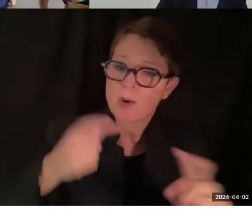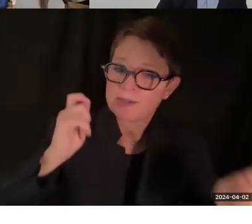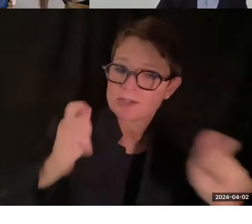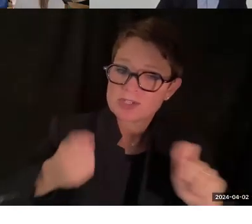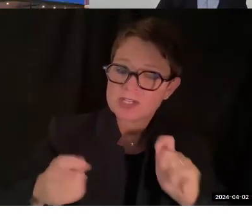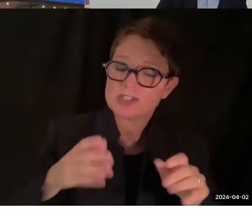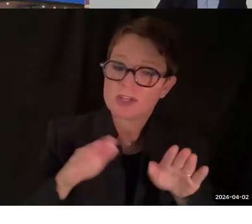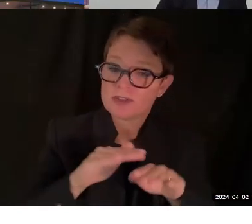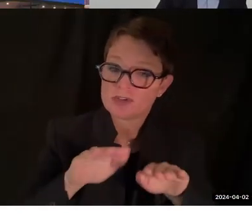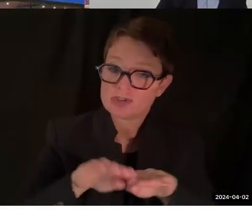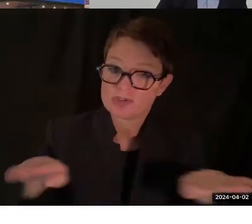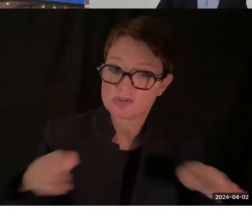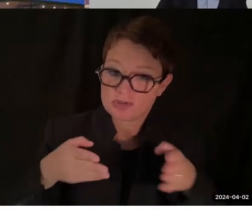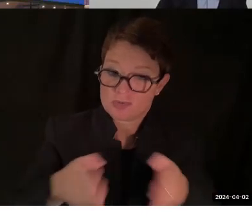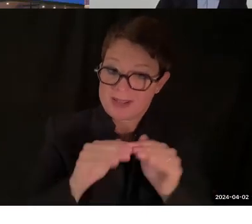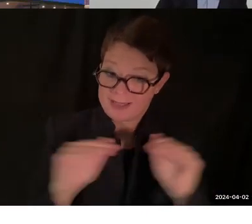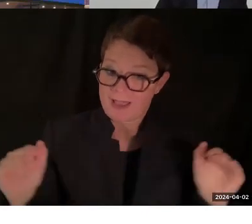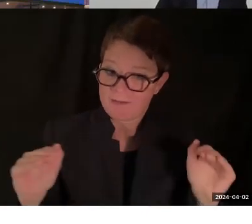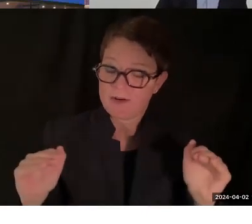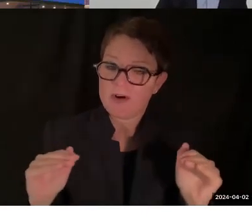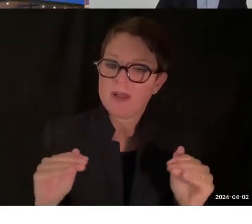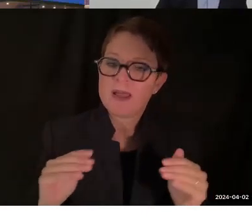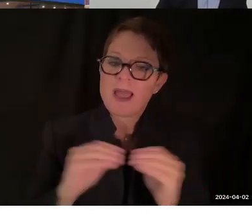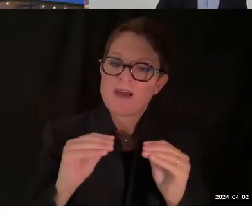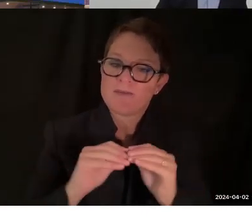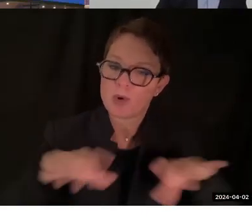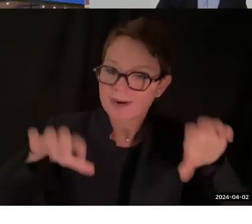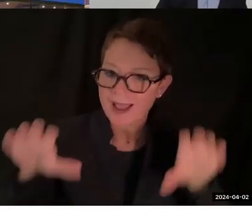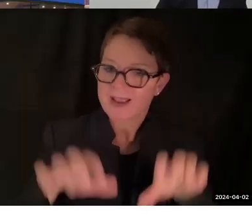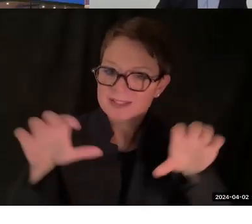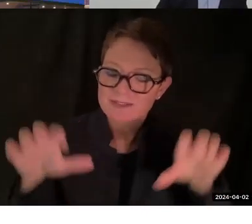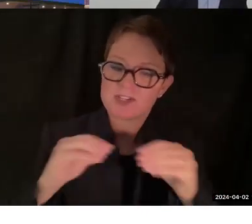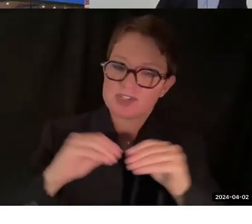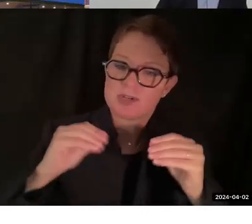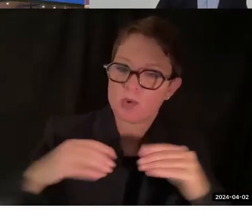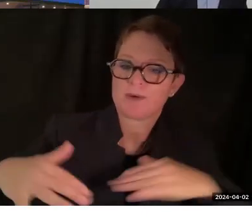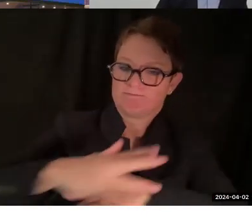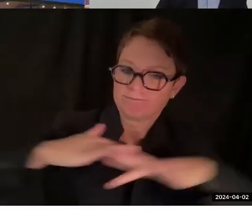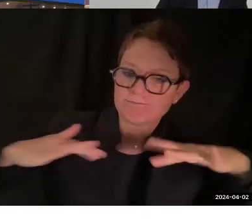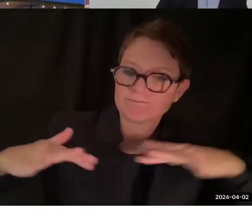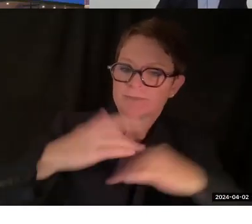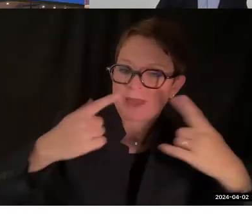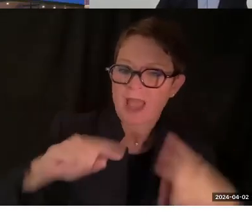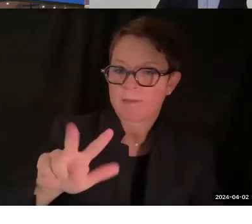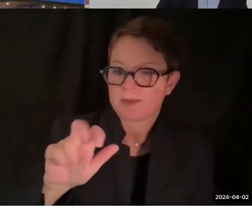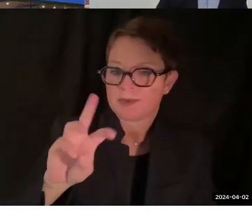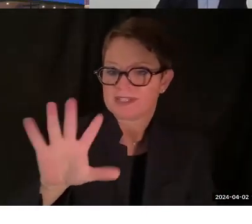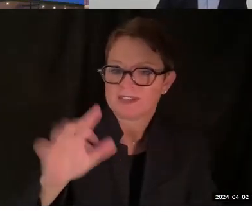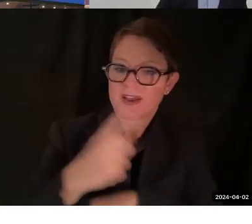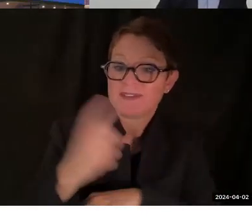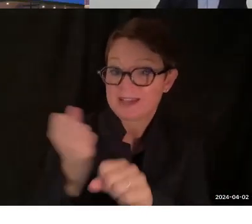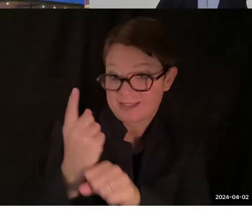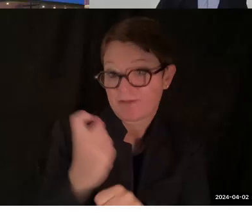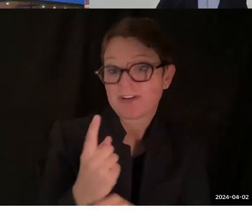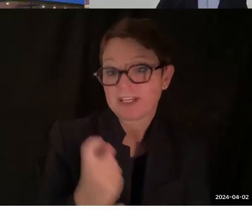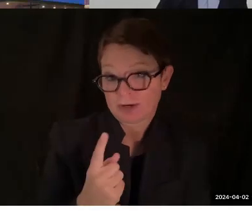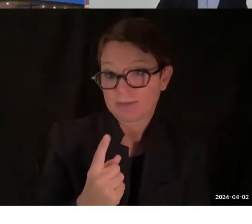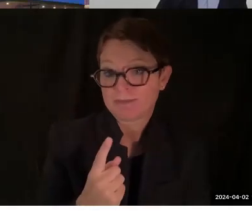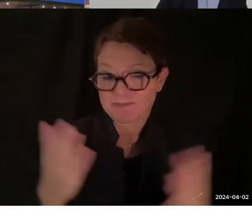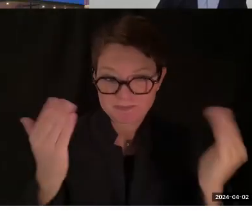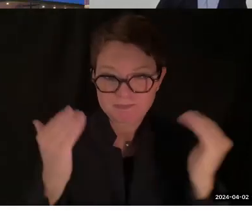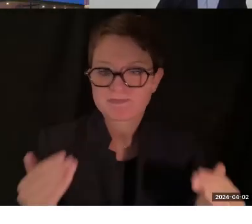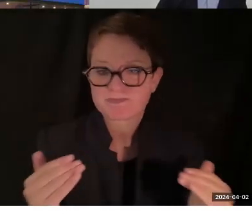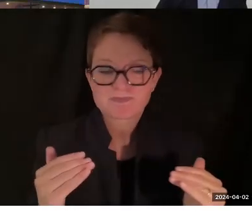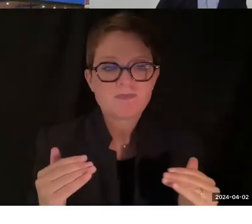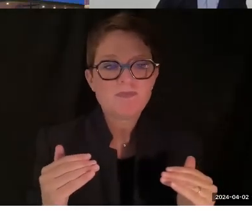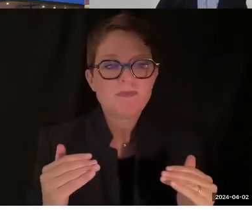at the street level create that activation and that engagement that's happening 365 days a year. If we go to the next